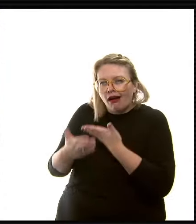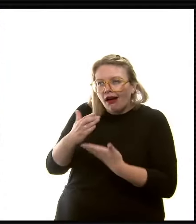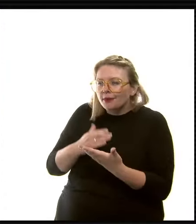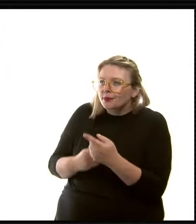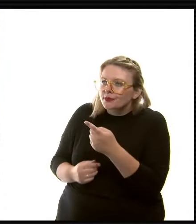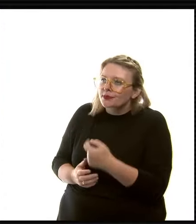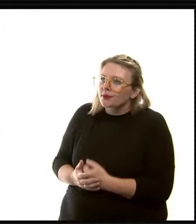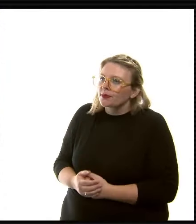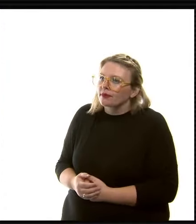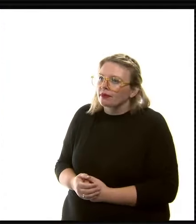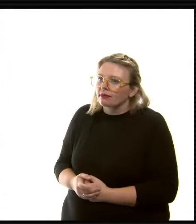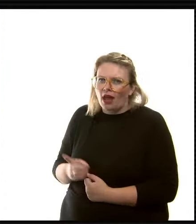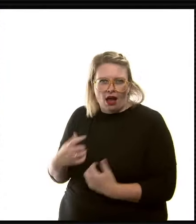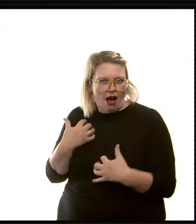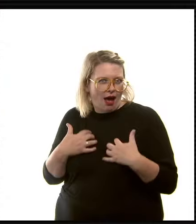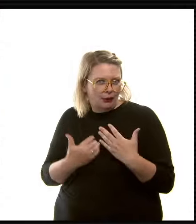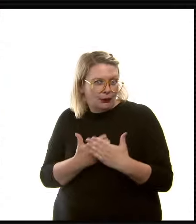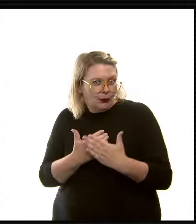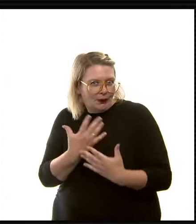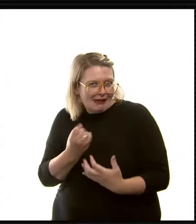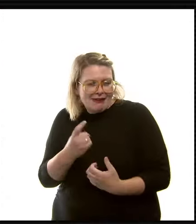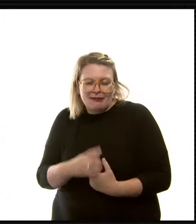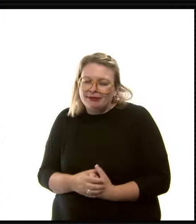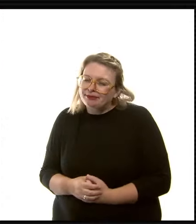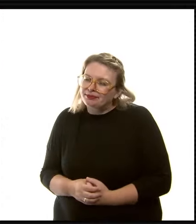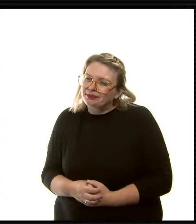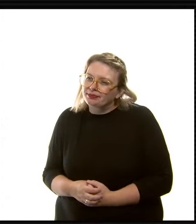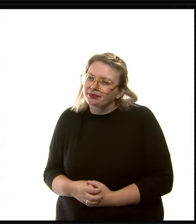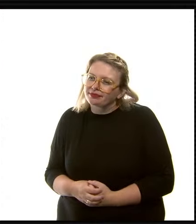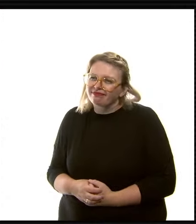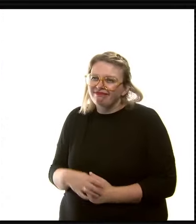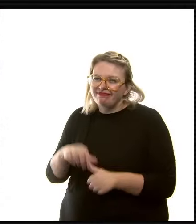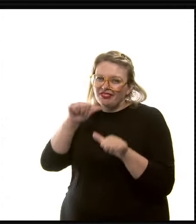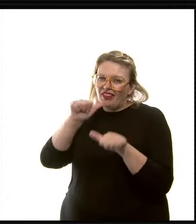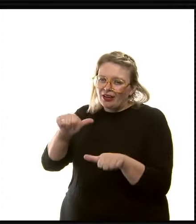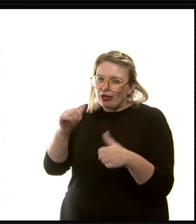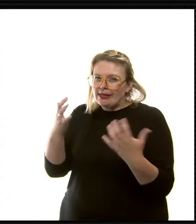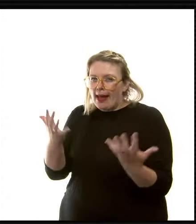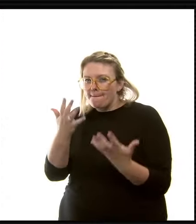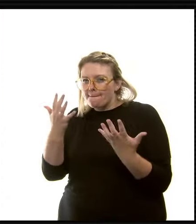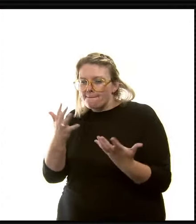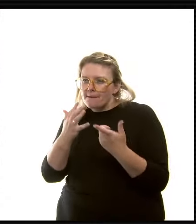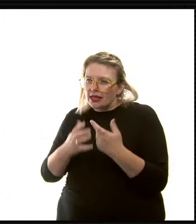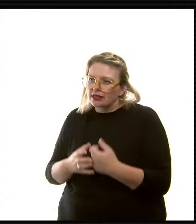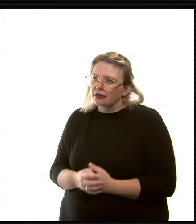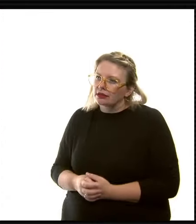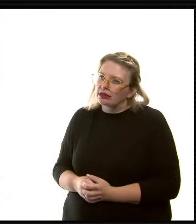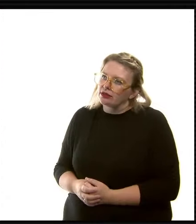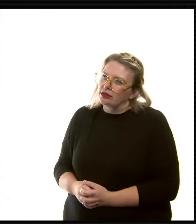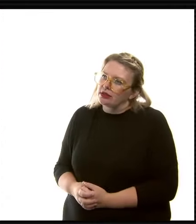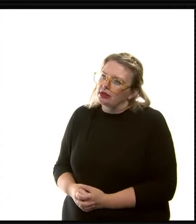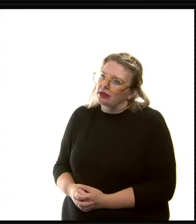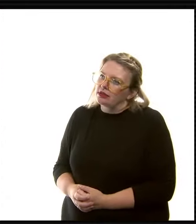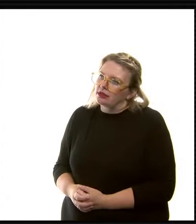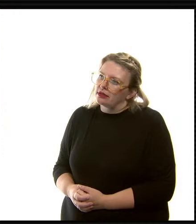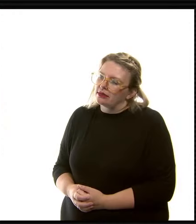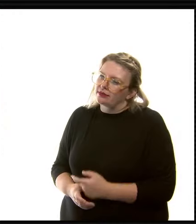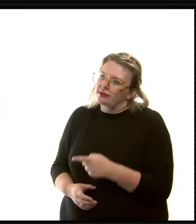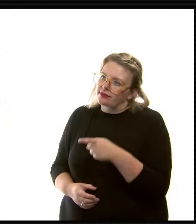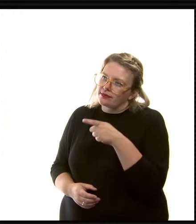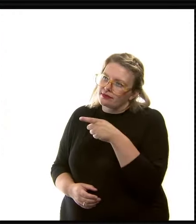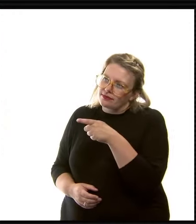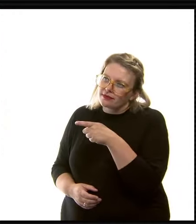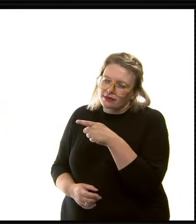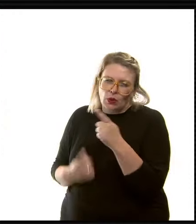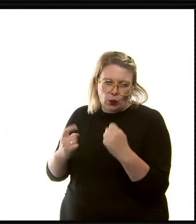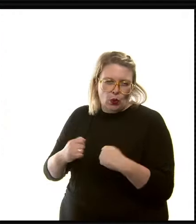yeah, we have a lot of exciting new ones here. If I had to pick a favorite, it would be probably Cad Bane, the owner